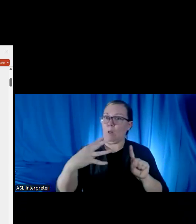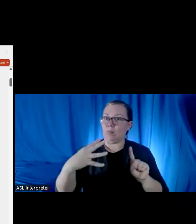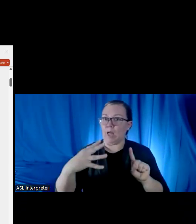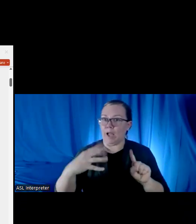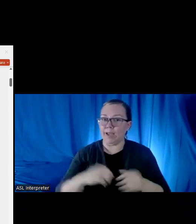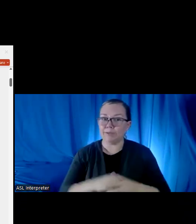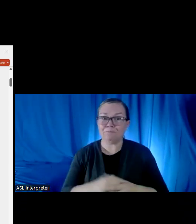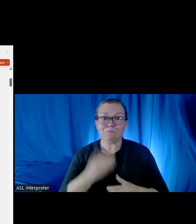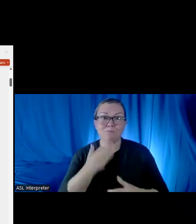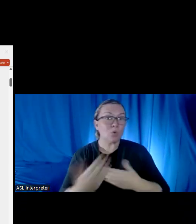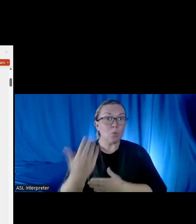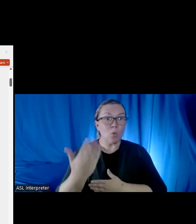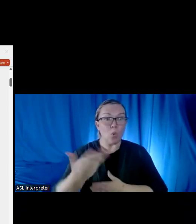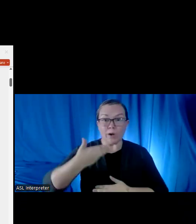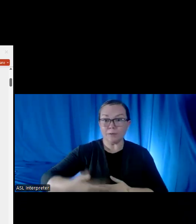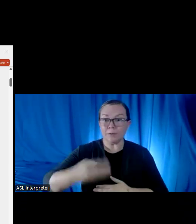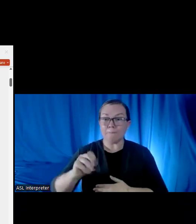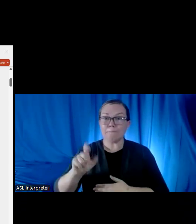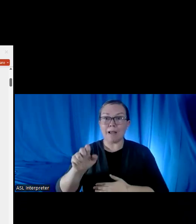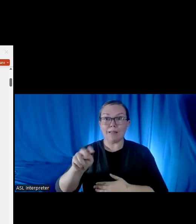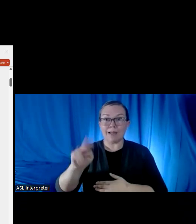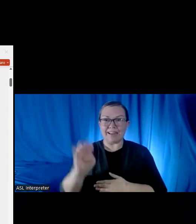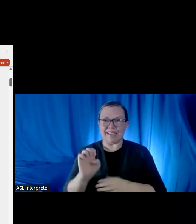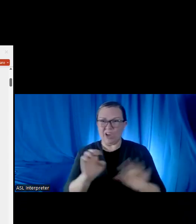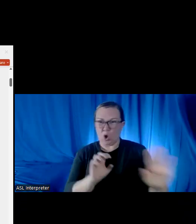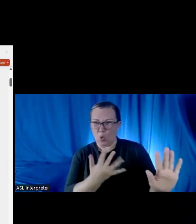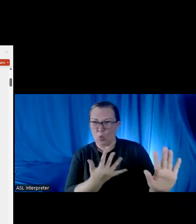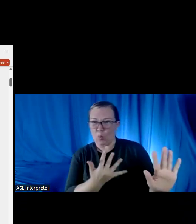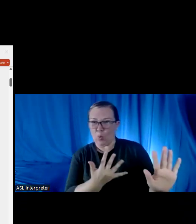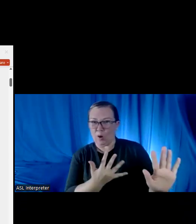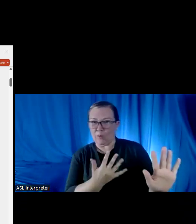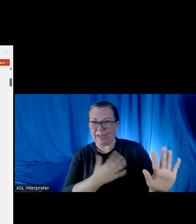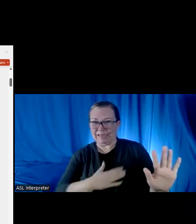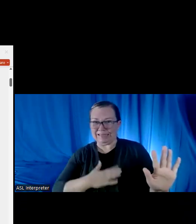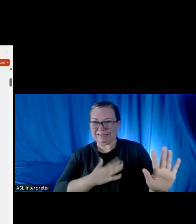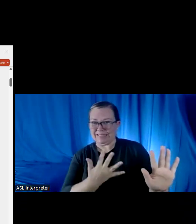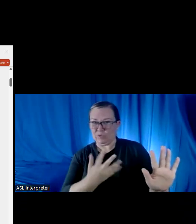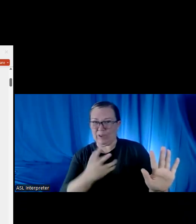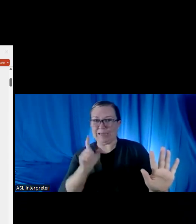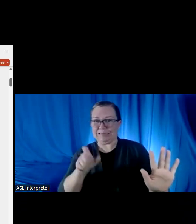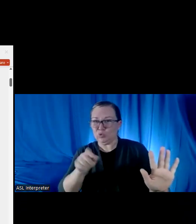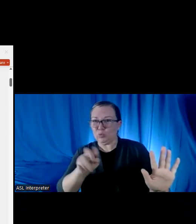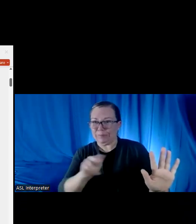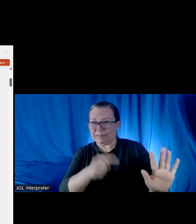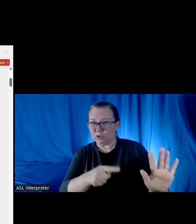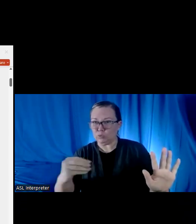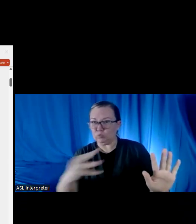Good morning. My name is Melanie Hartwig. Please I work with the hold on. Please hold on so I can pin you.